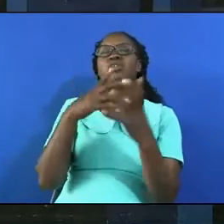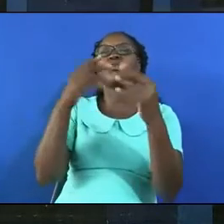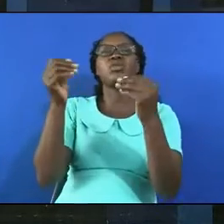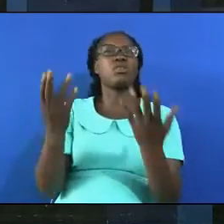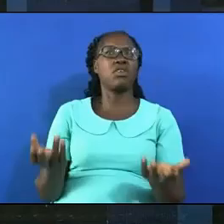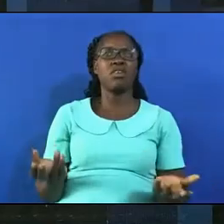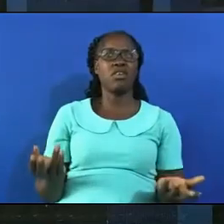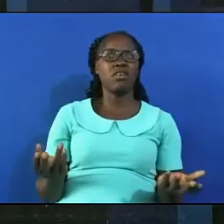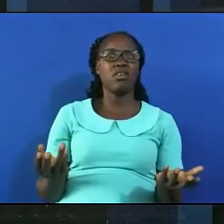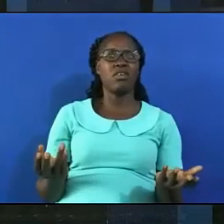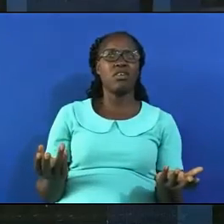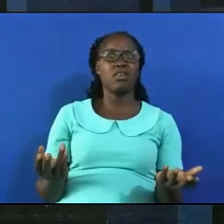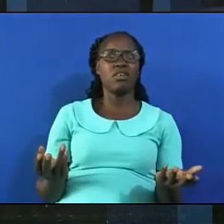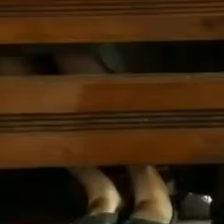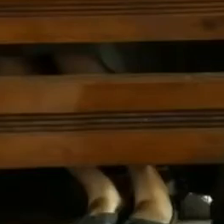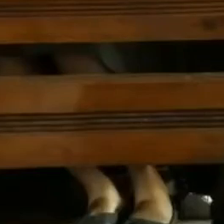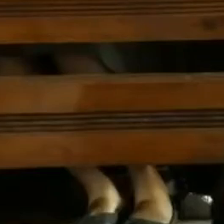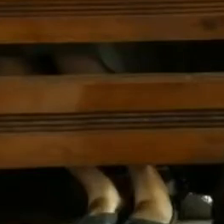go.